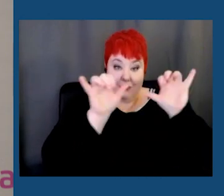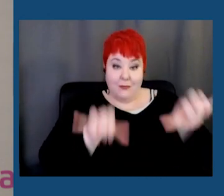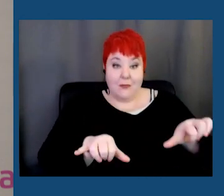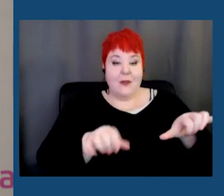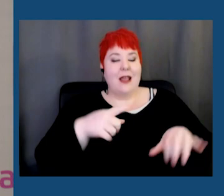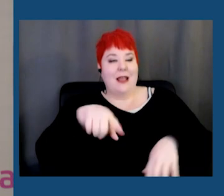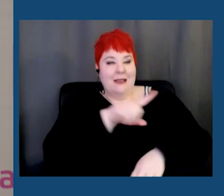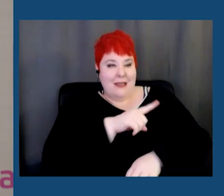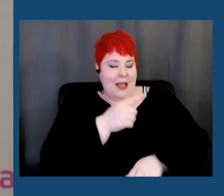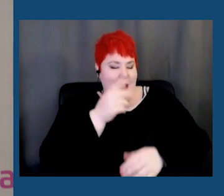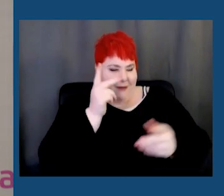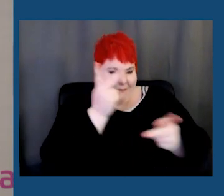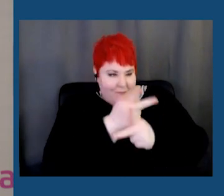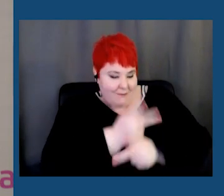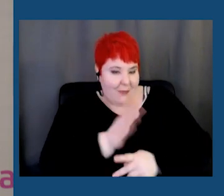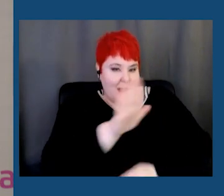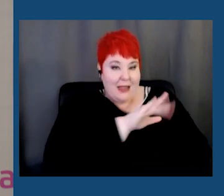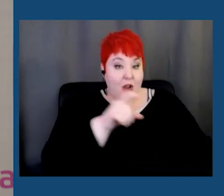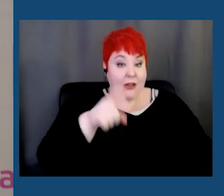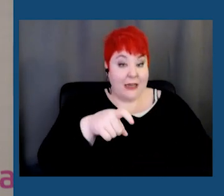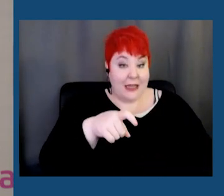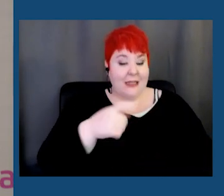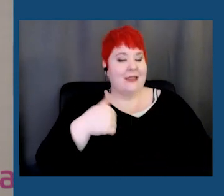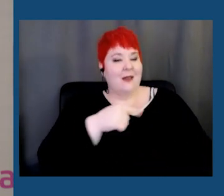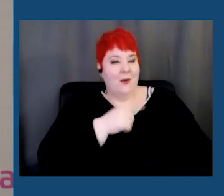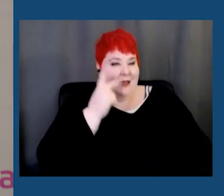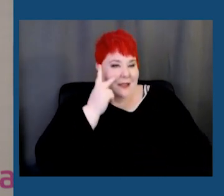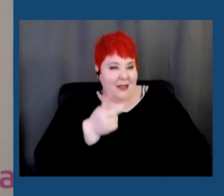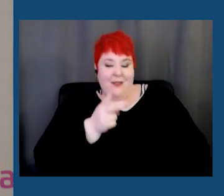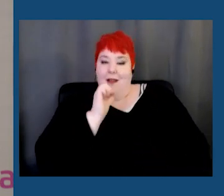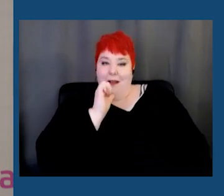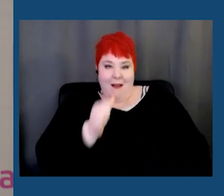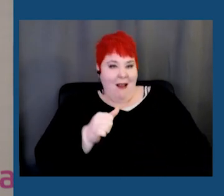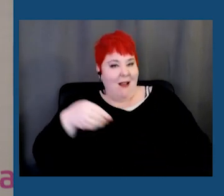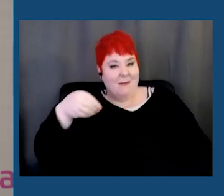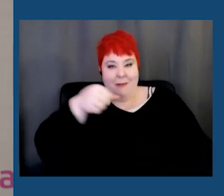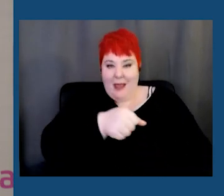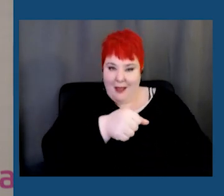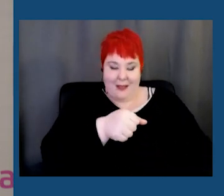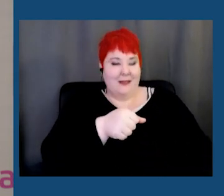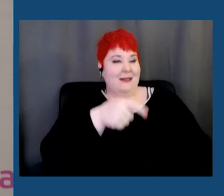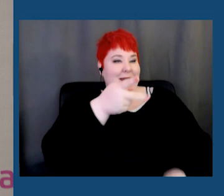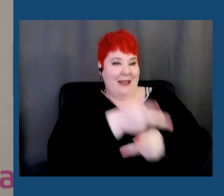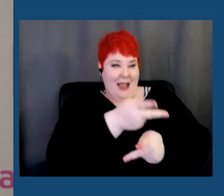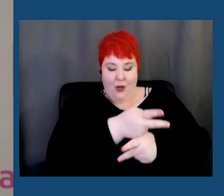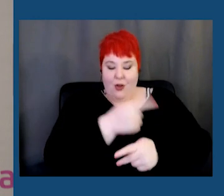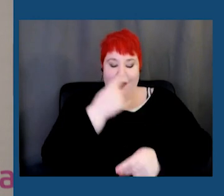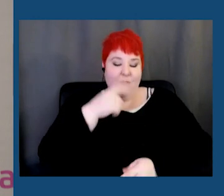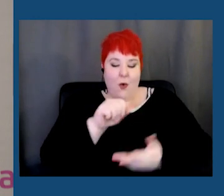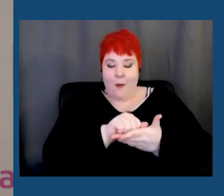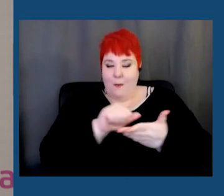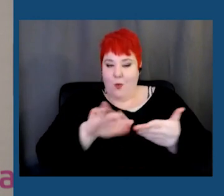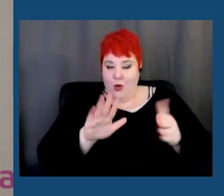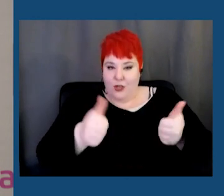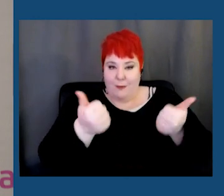inequity and address uncompensated care provided by abortion providers. New York should be a